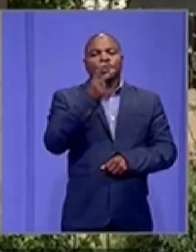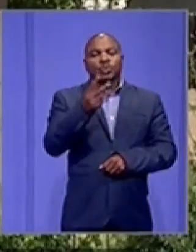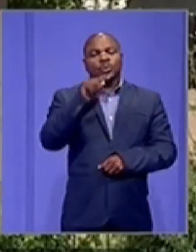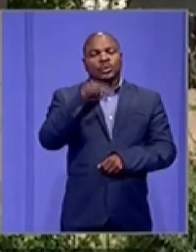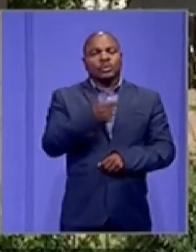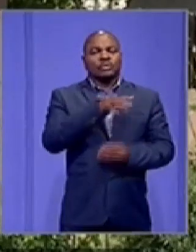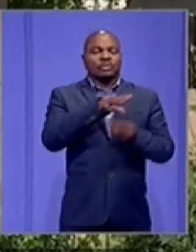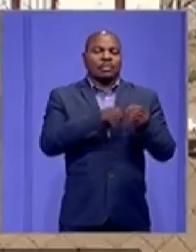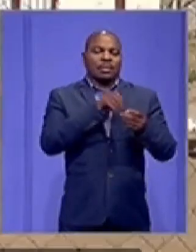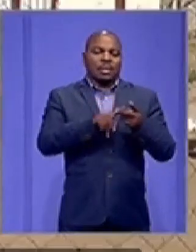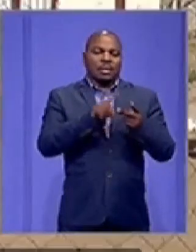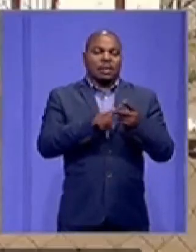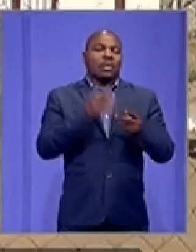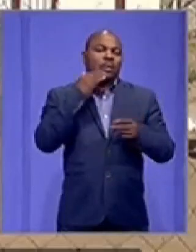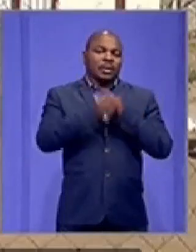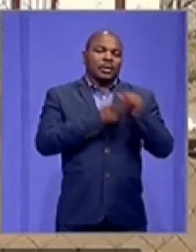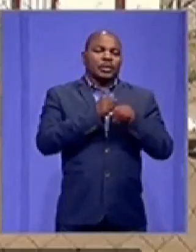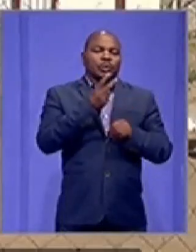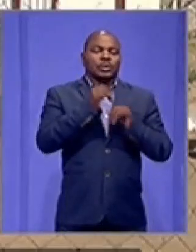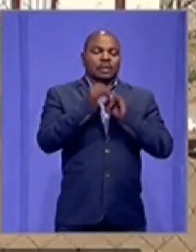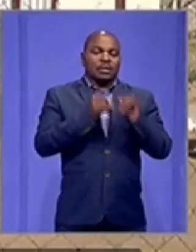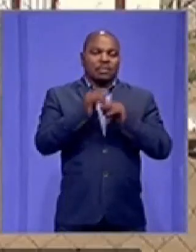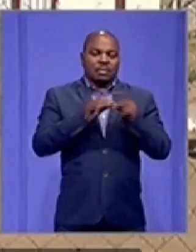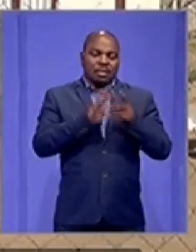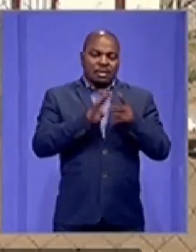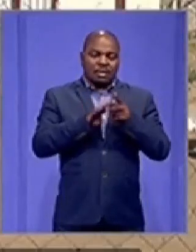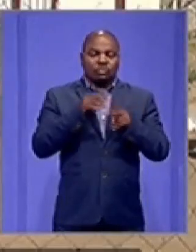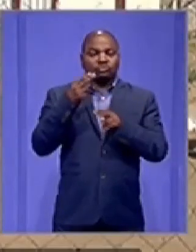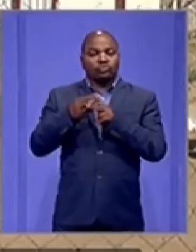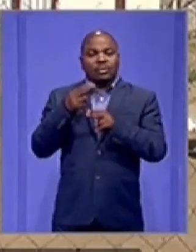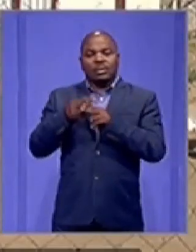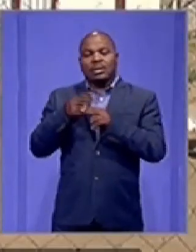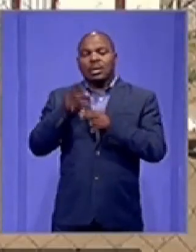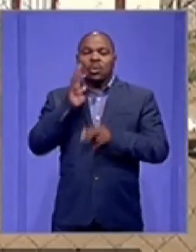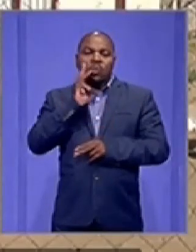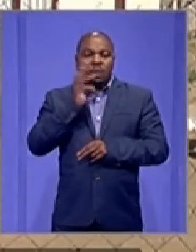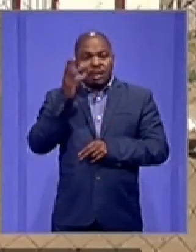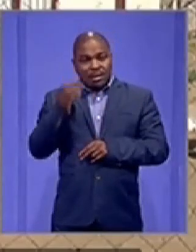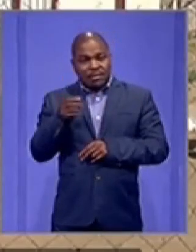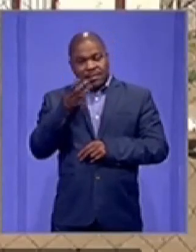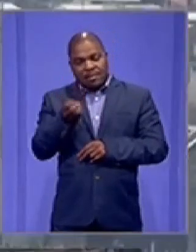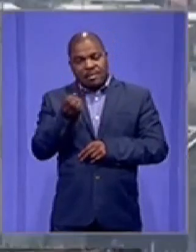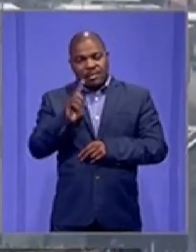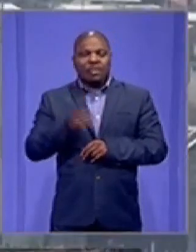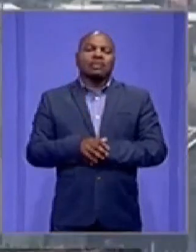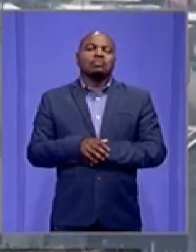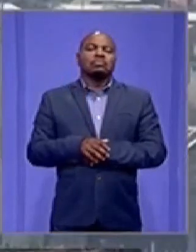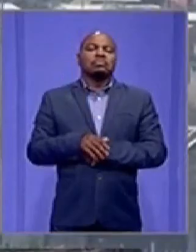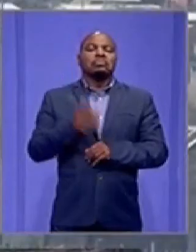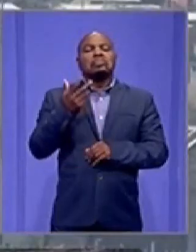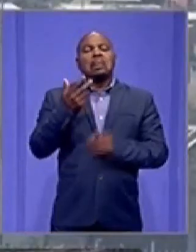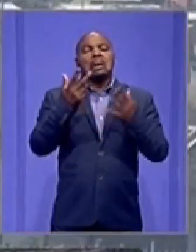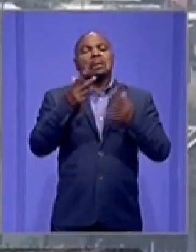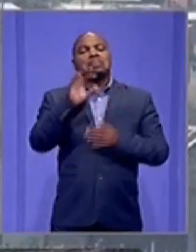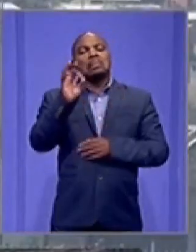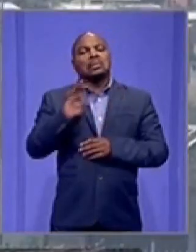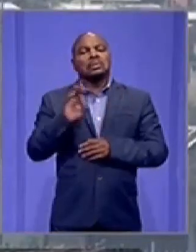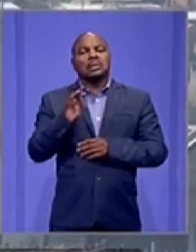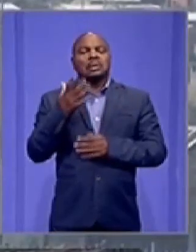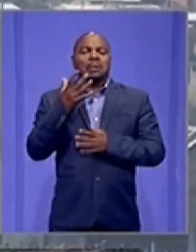2022 fa e sale ka 2011, mme matlwana a boithomelo a na leng metsi a oketsegile ka diperesente di le 9 mo dingwageng